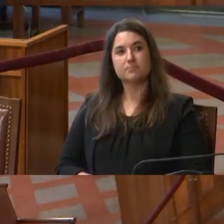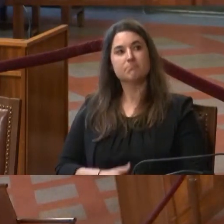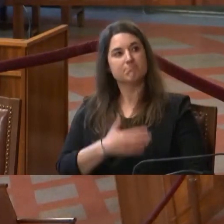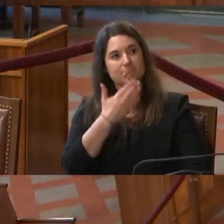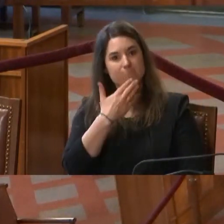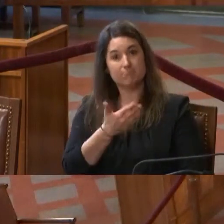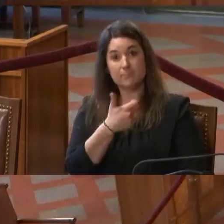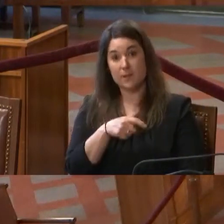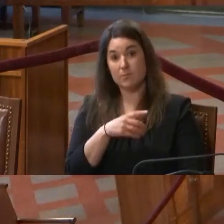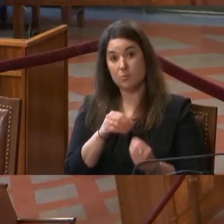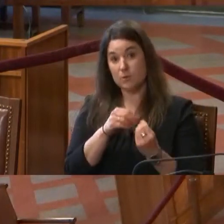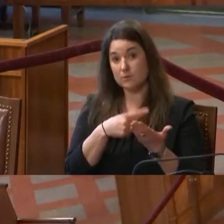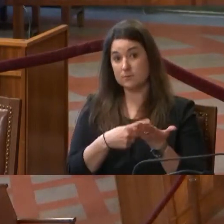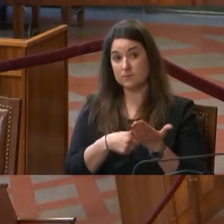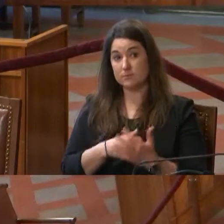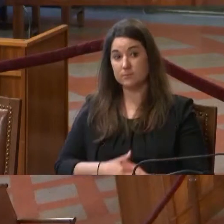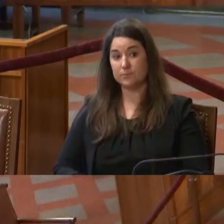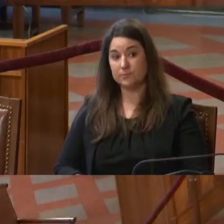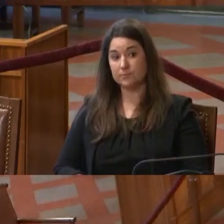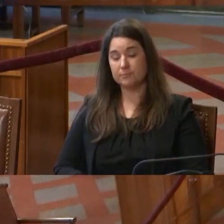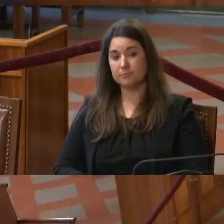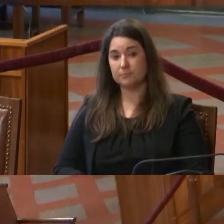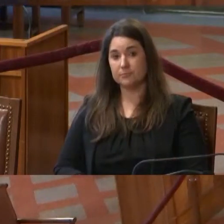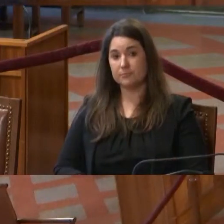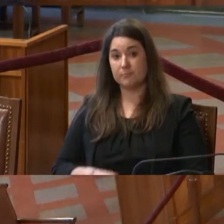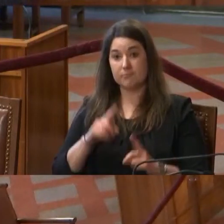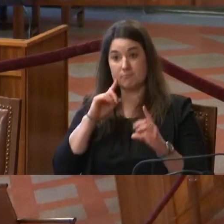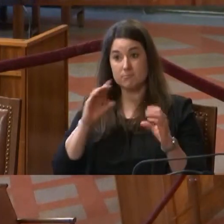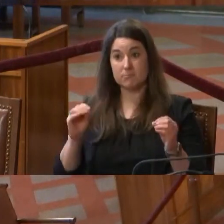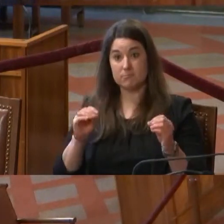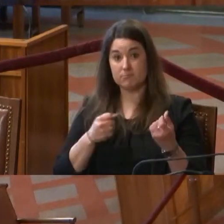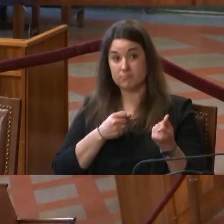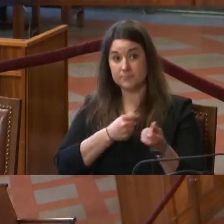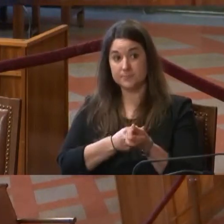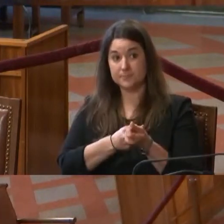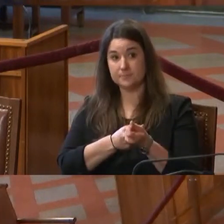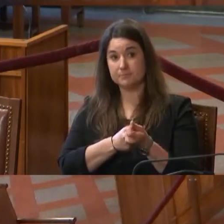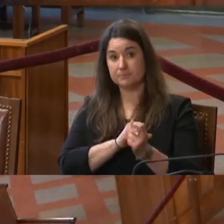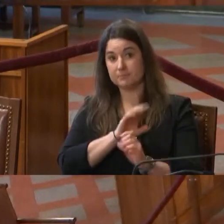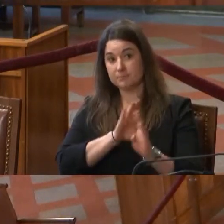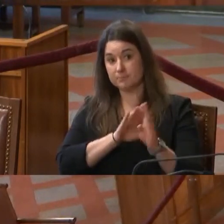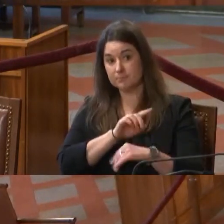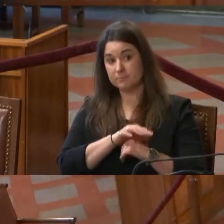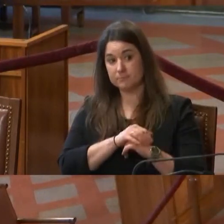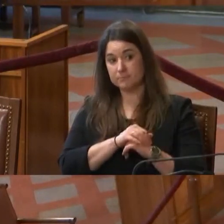Thank you. Any further discussion? Hearing none, all those in favor, say aye.